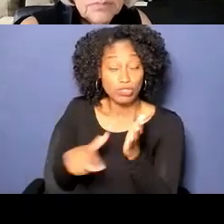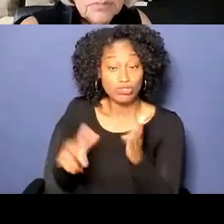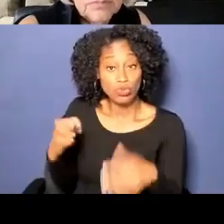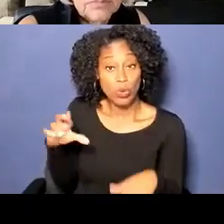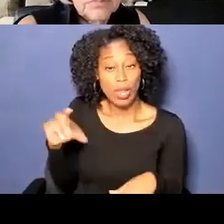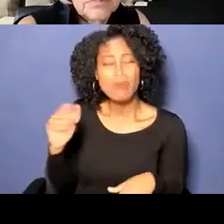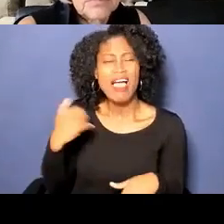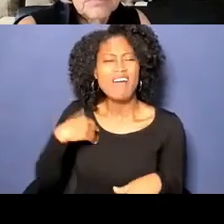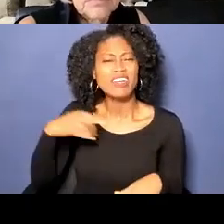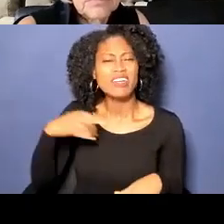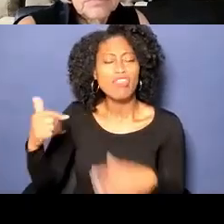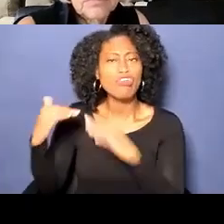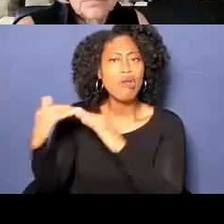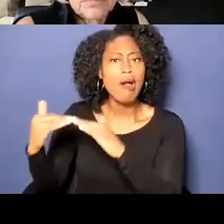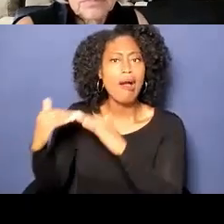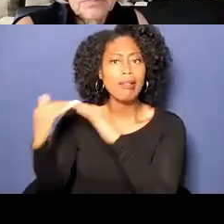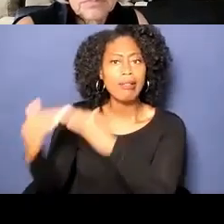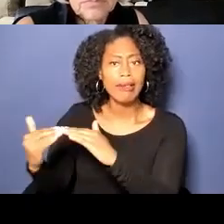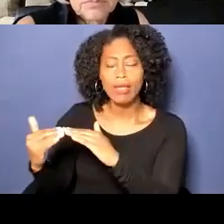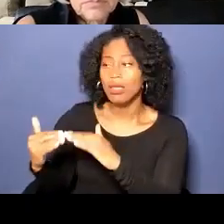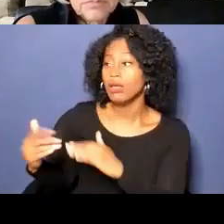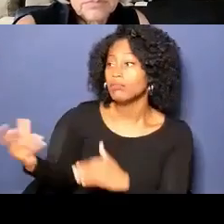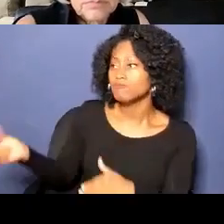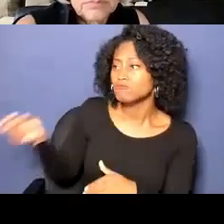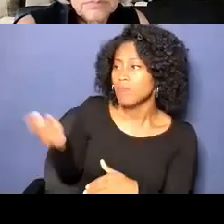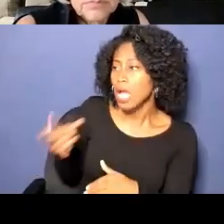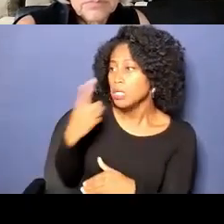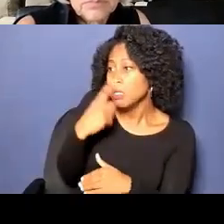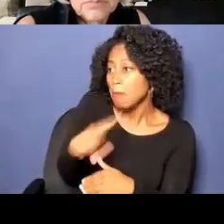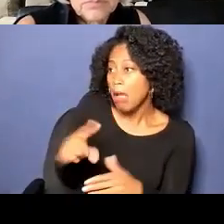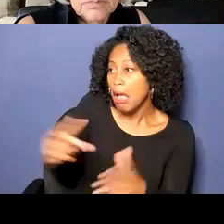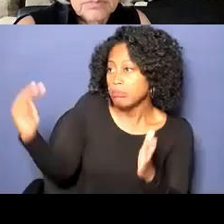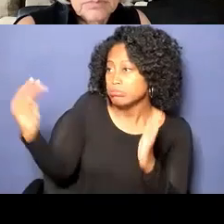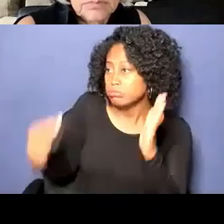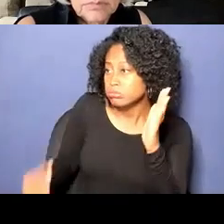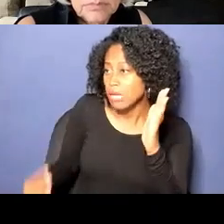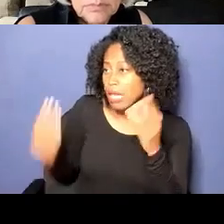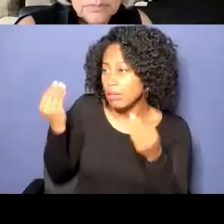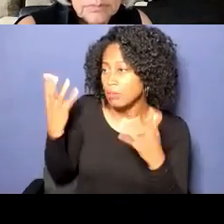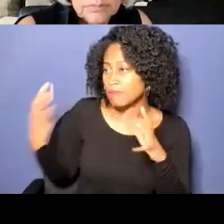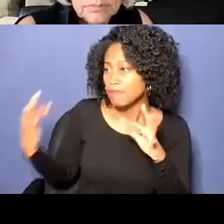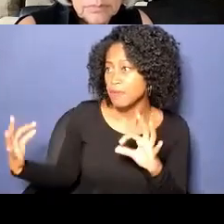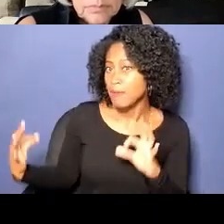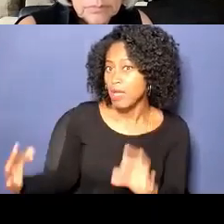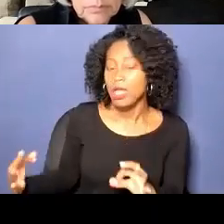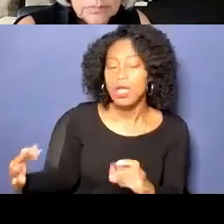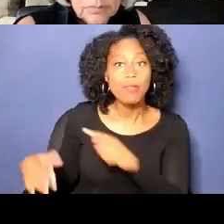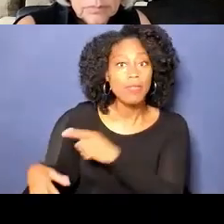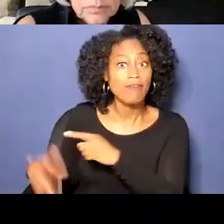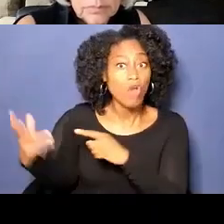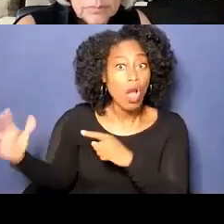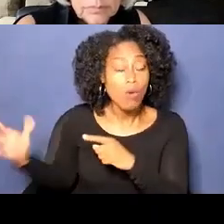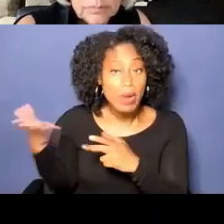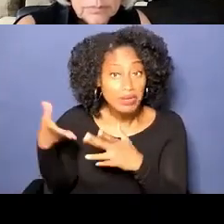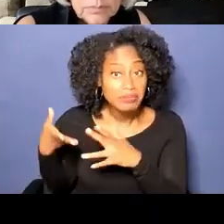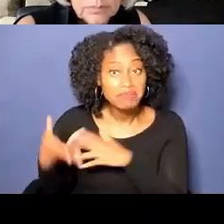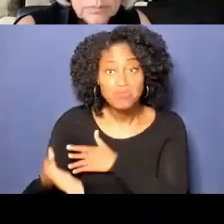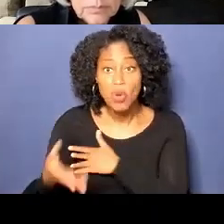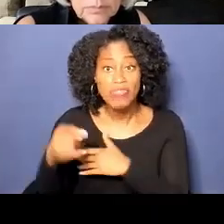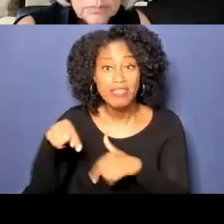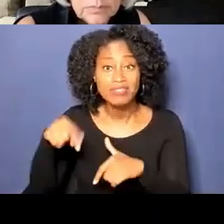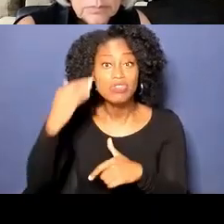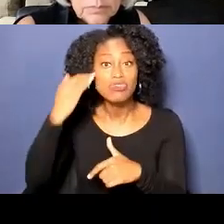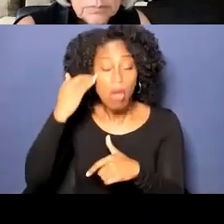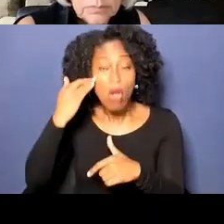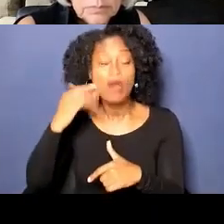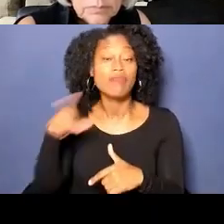person, to review the proposal. That another scholar, researcher has actually gone through and actually, because sometimes what will happen is that